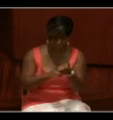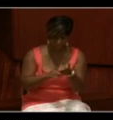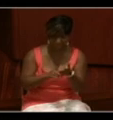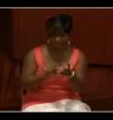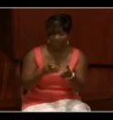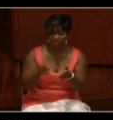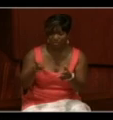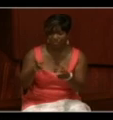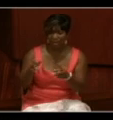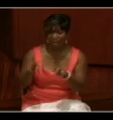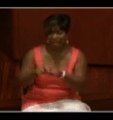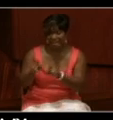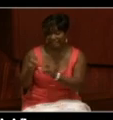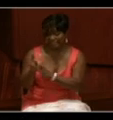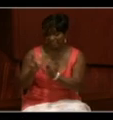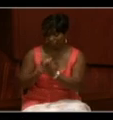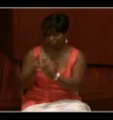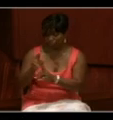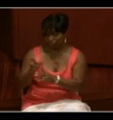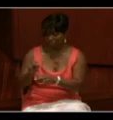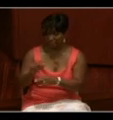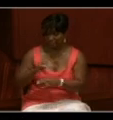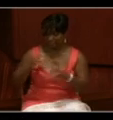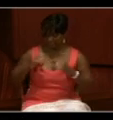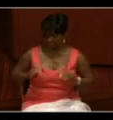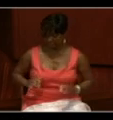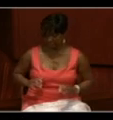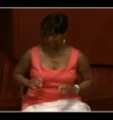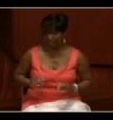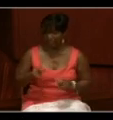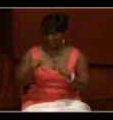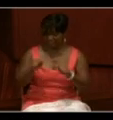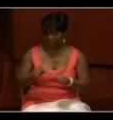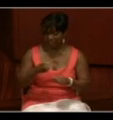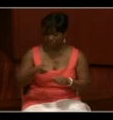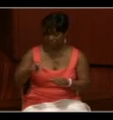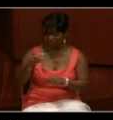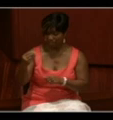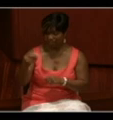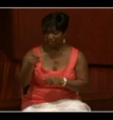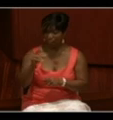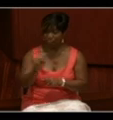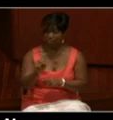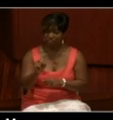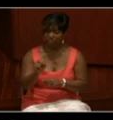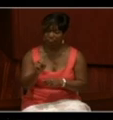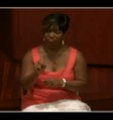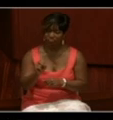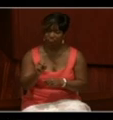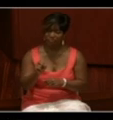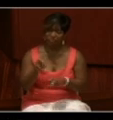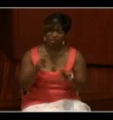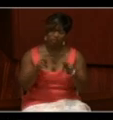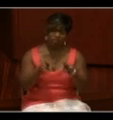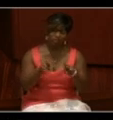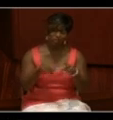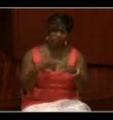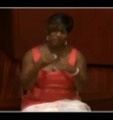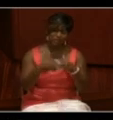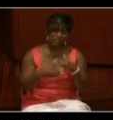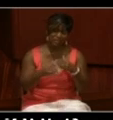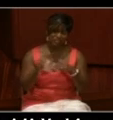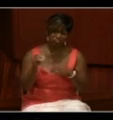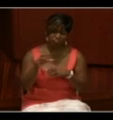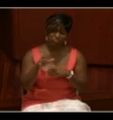U.S. residents or citizens who could then travel outside of the U.S. Let's take another look. Let's take a look at the next